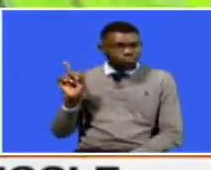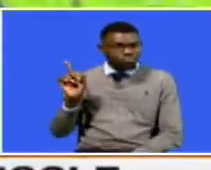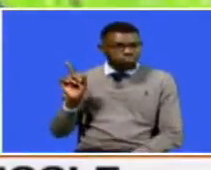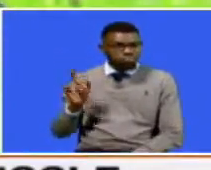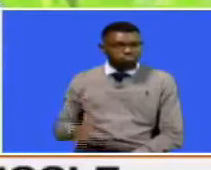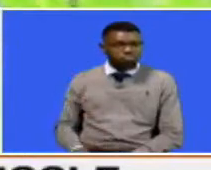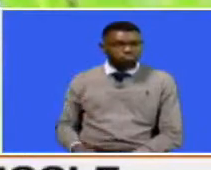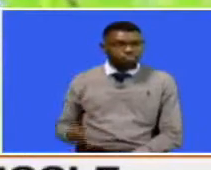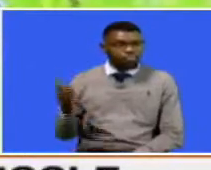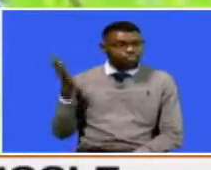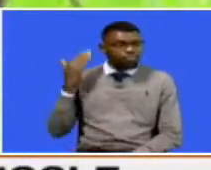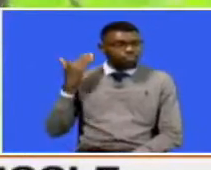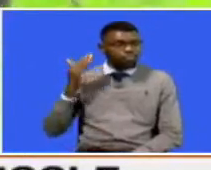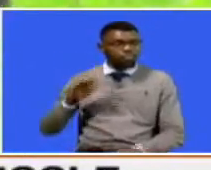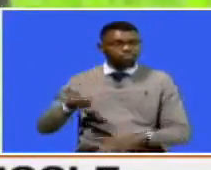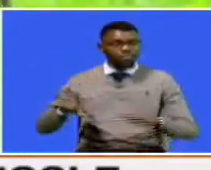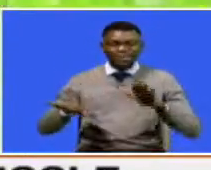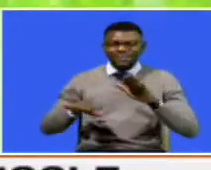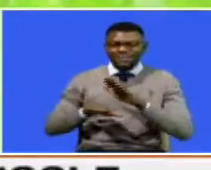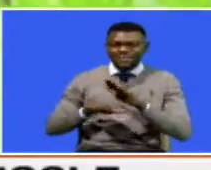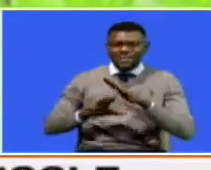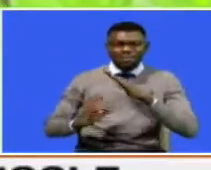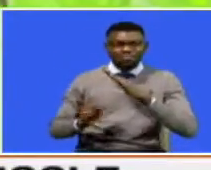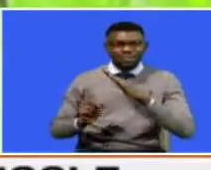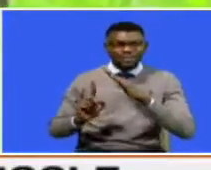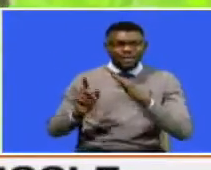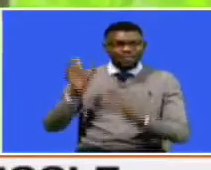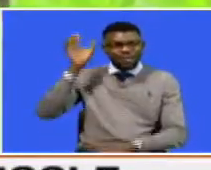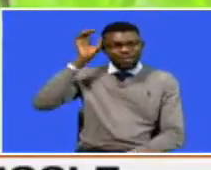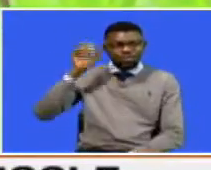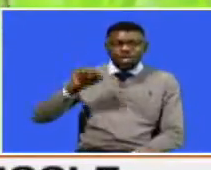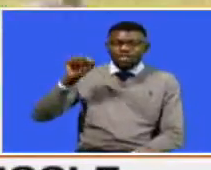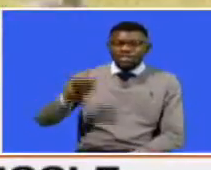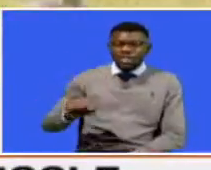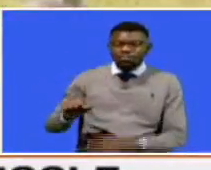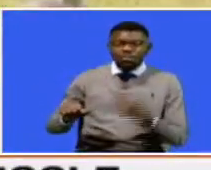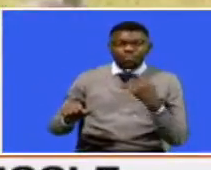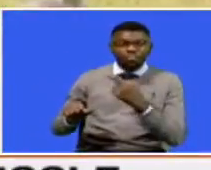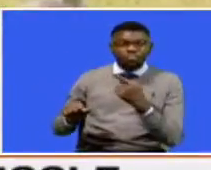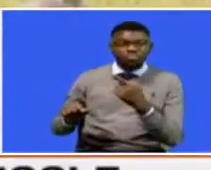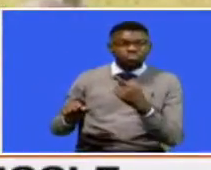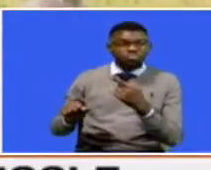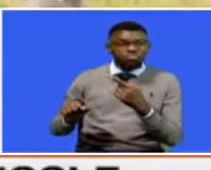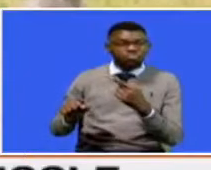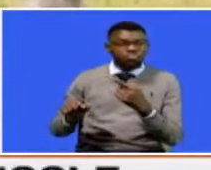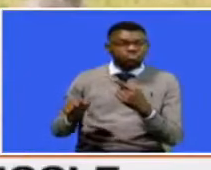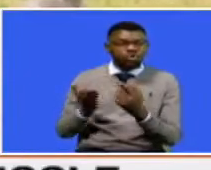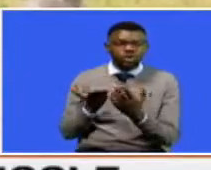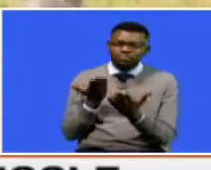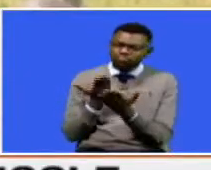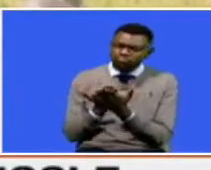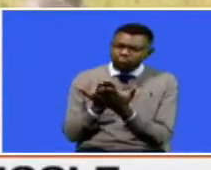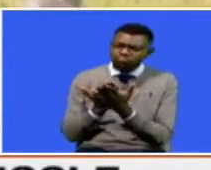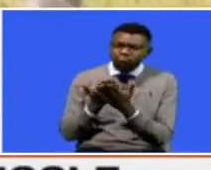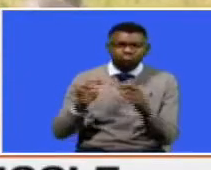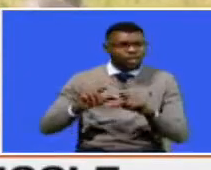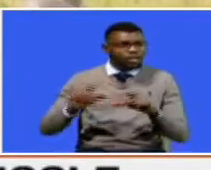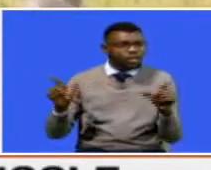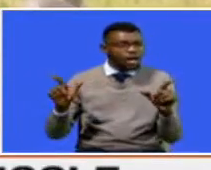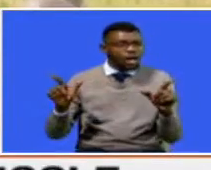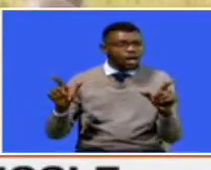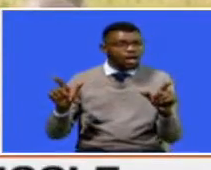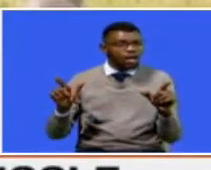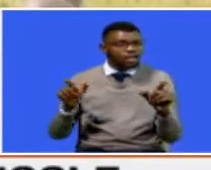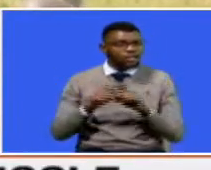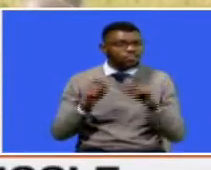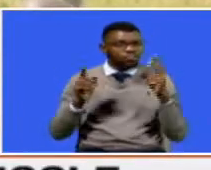Led by former Assistant Minister and MP for Eldoret South, Jesse Mais, landowners said they paid for the land and expressed